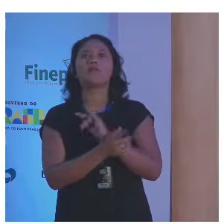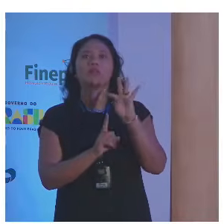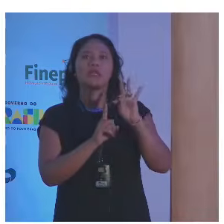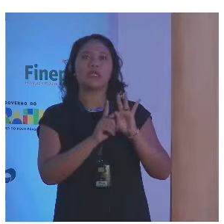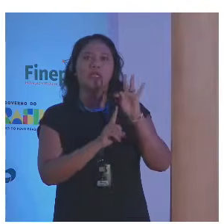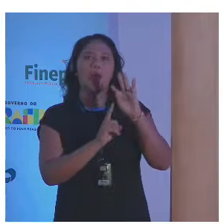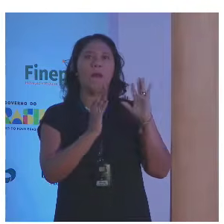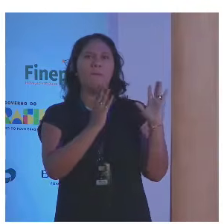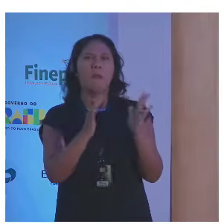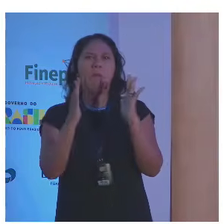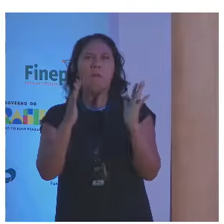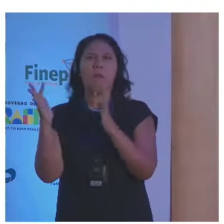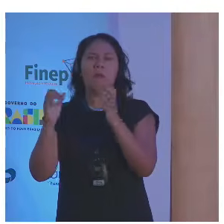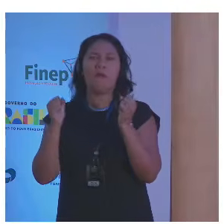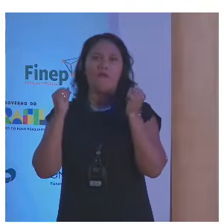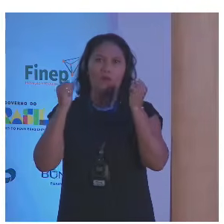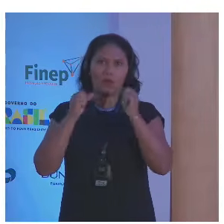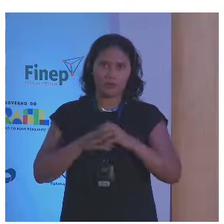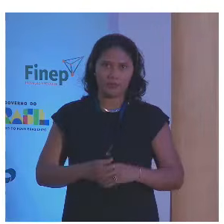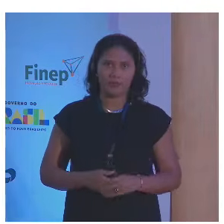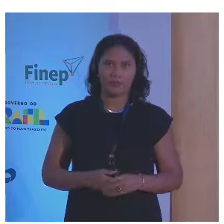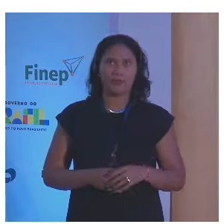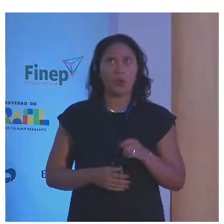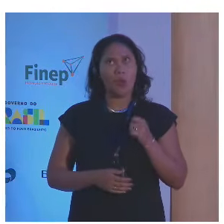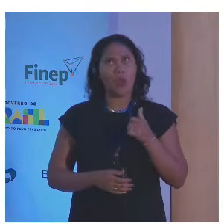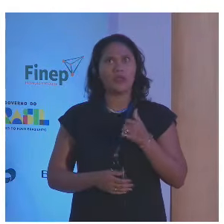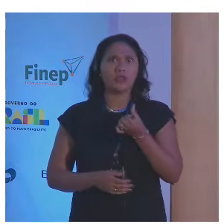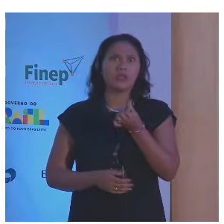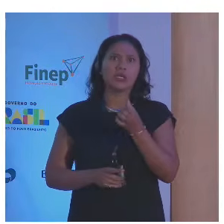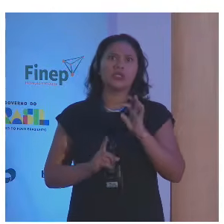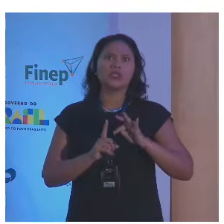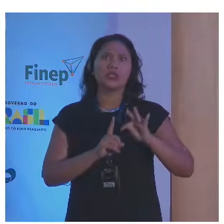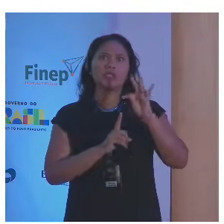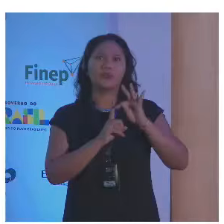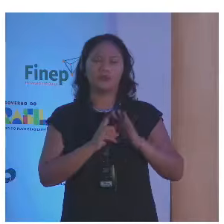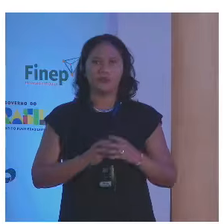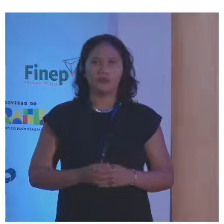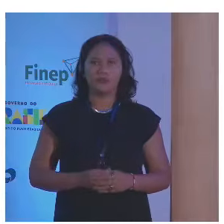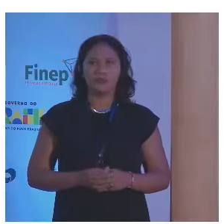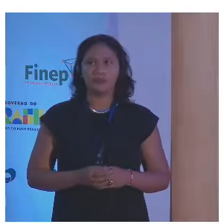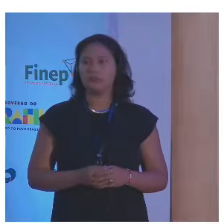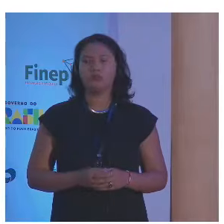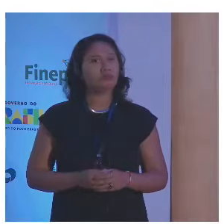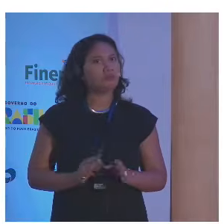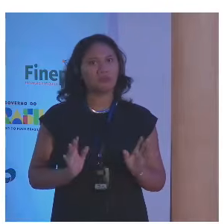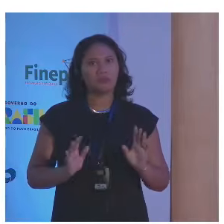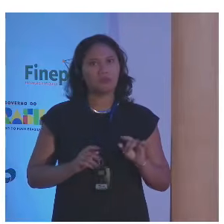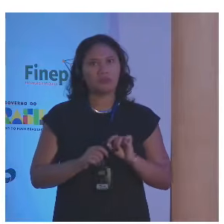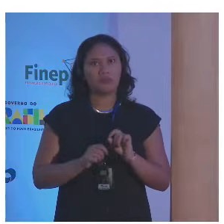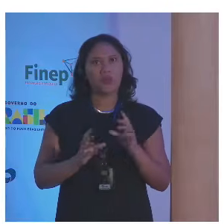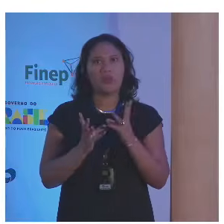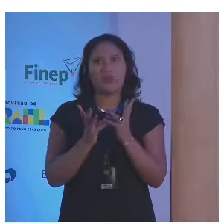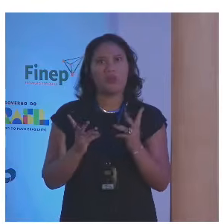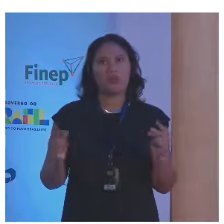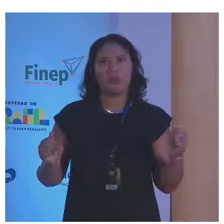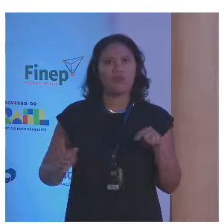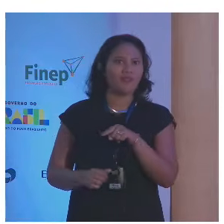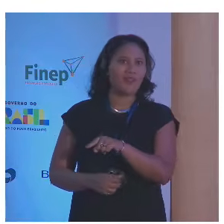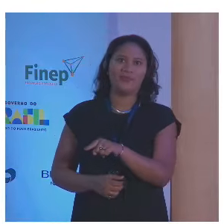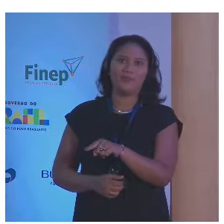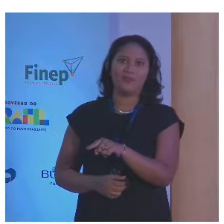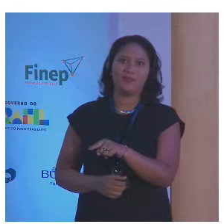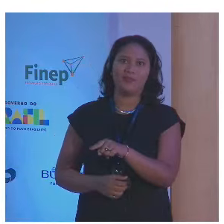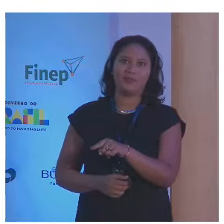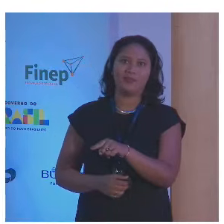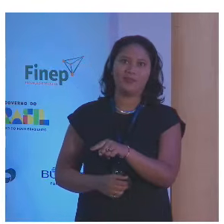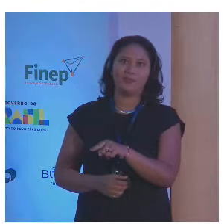events by as much as 16 degrees change. And they did not wipe out the corals that became prominent